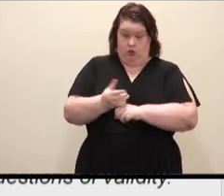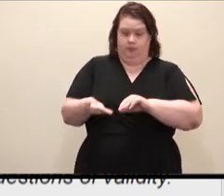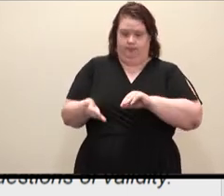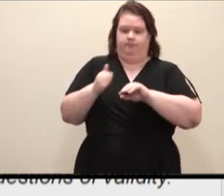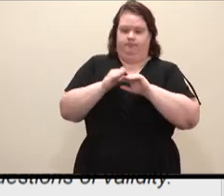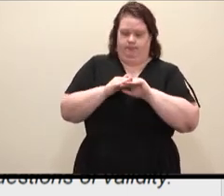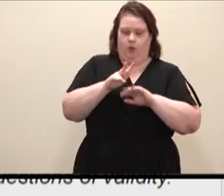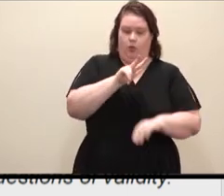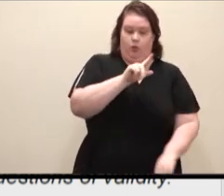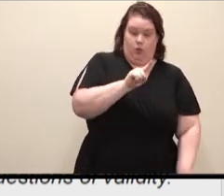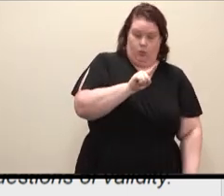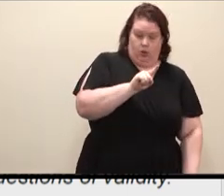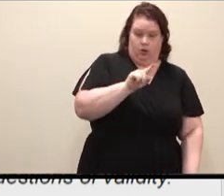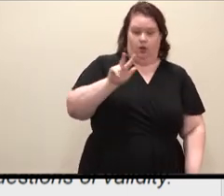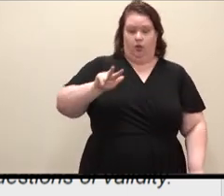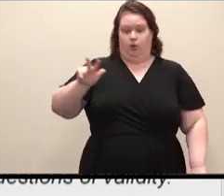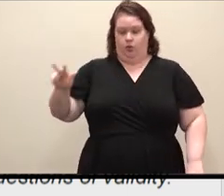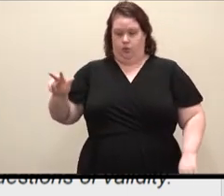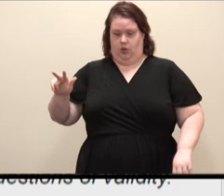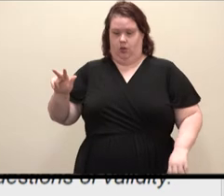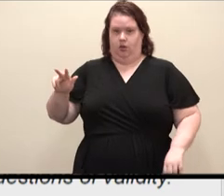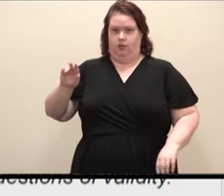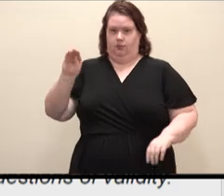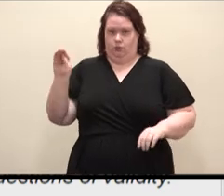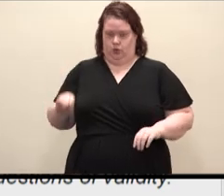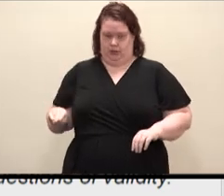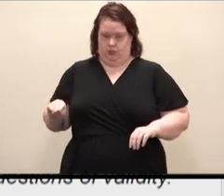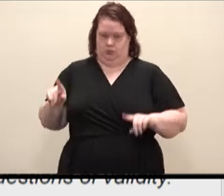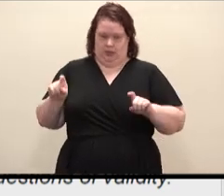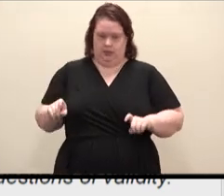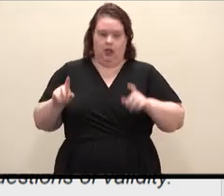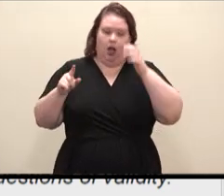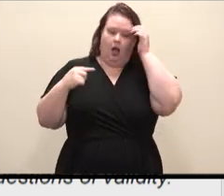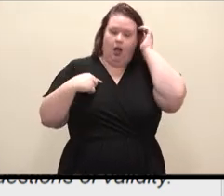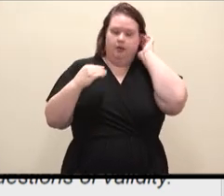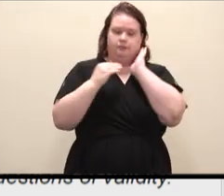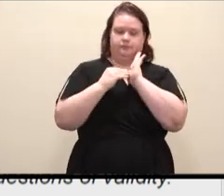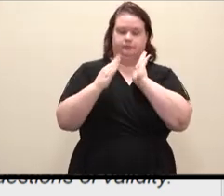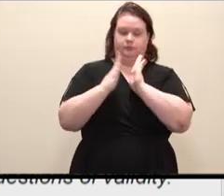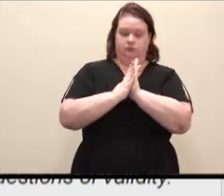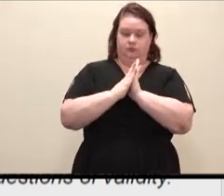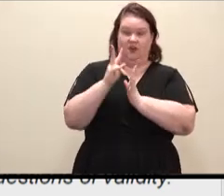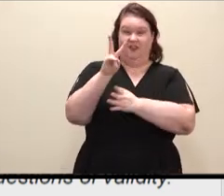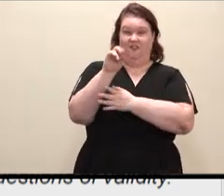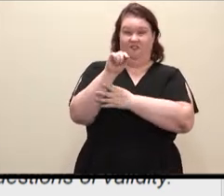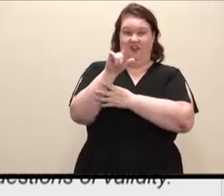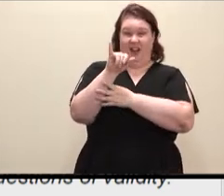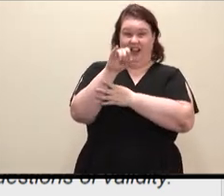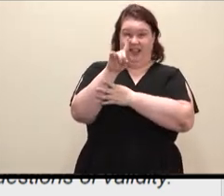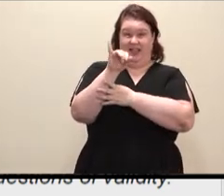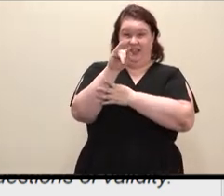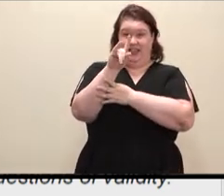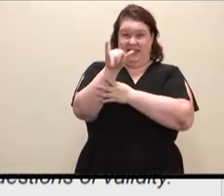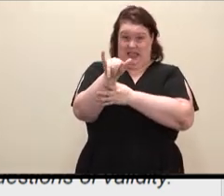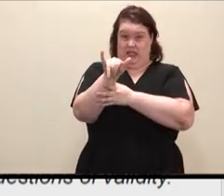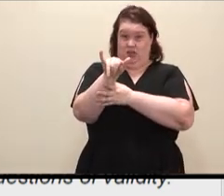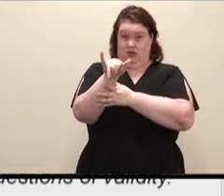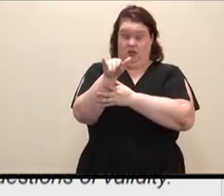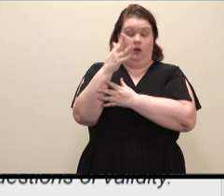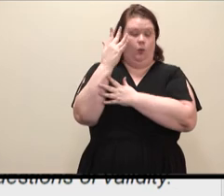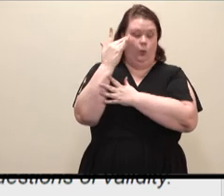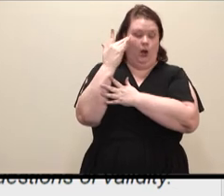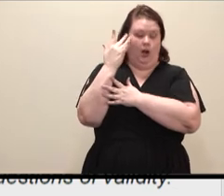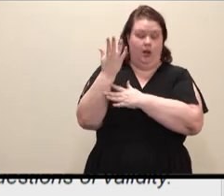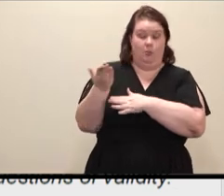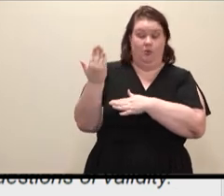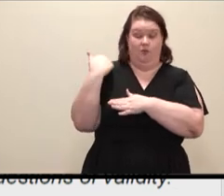of the students. I put a note on there about validity, because on the slide, when we talked about K through 8 last time, there was some tests